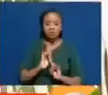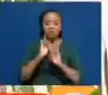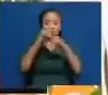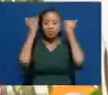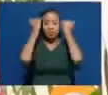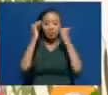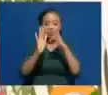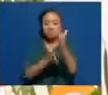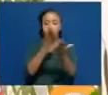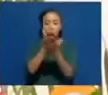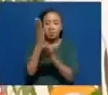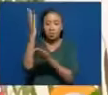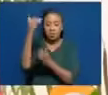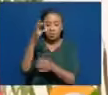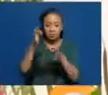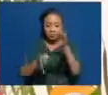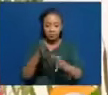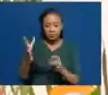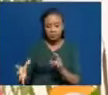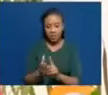served.